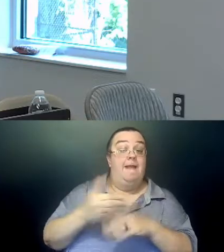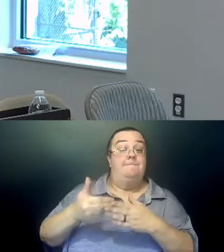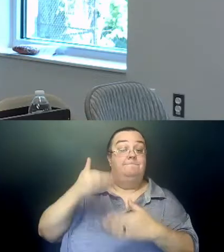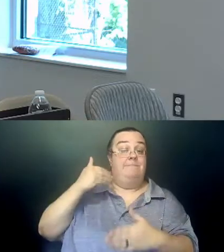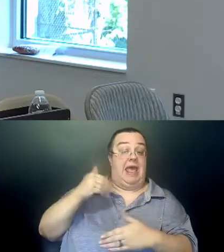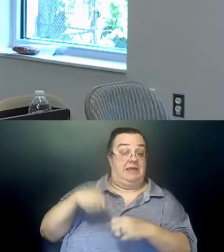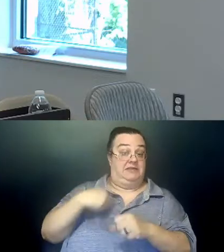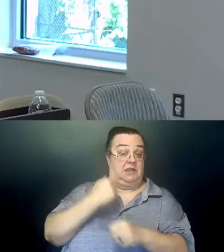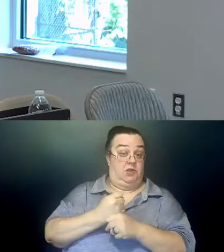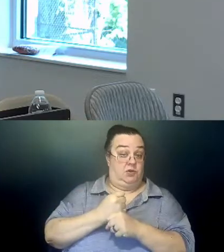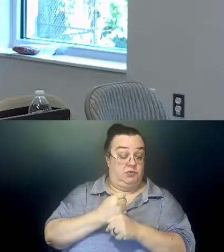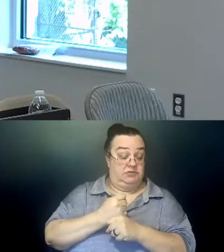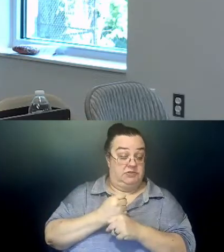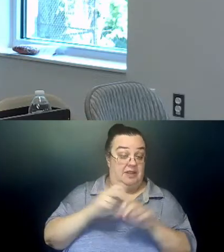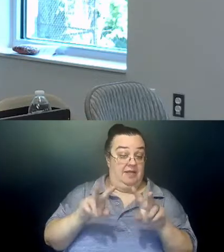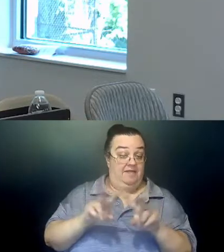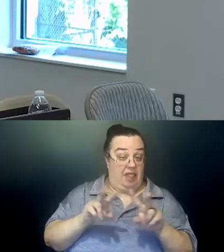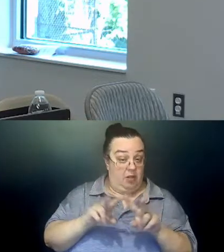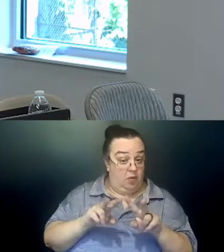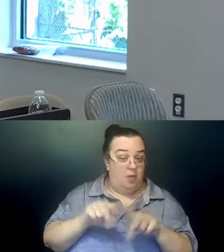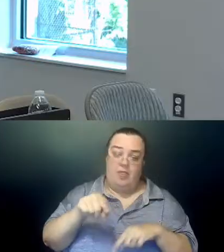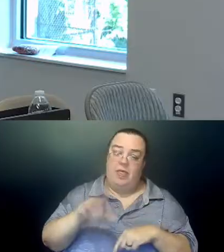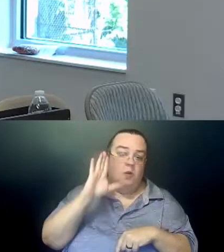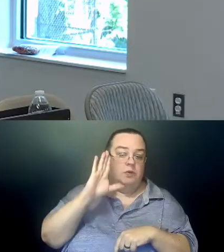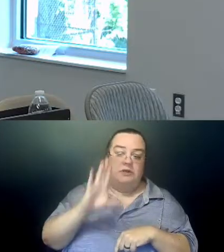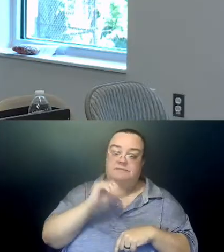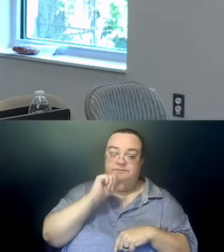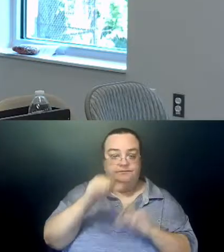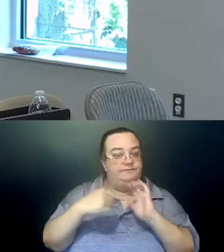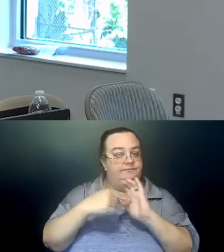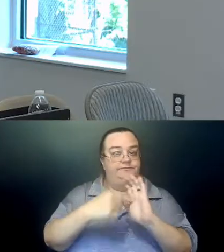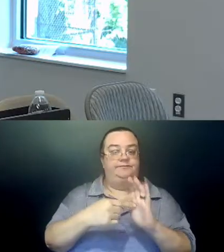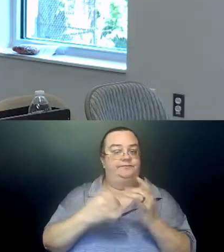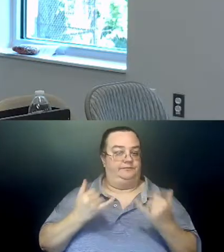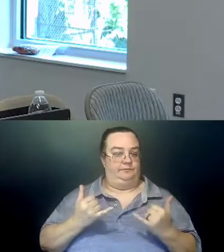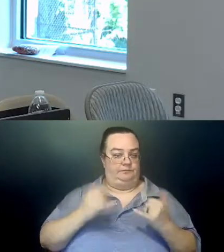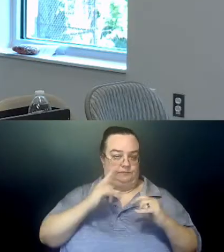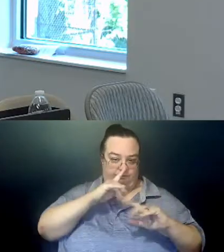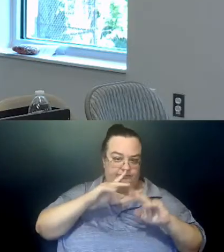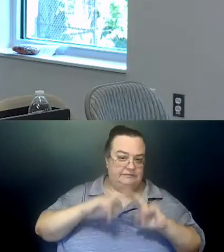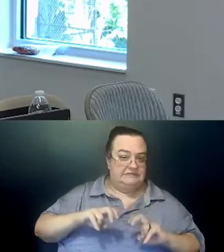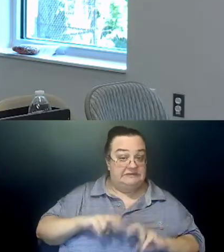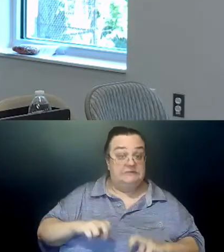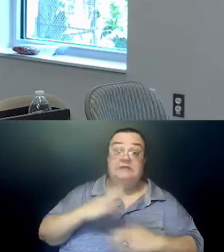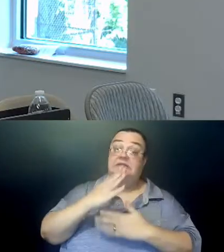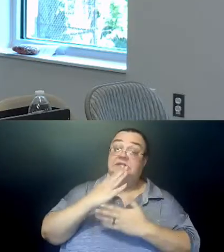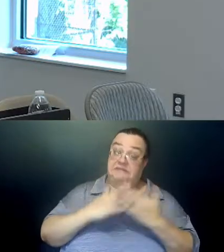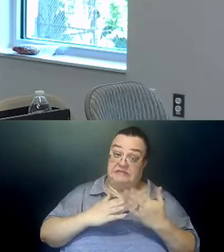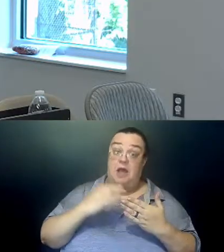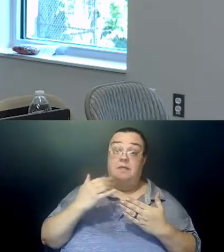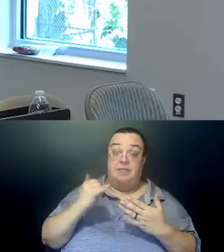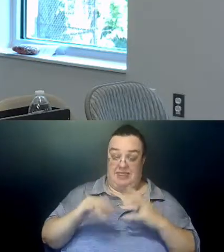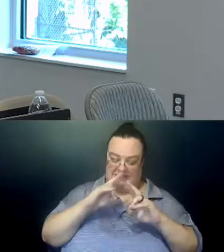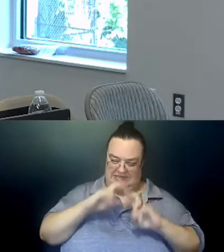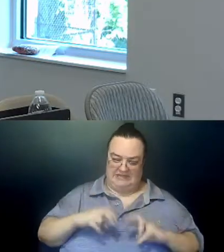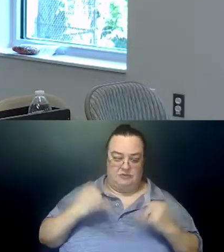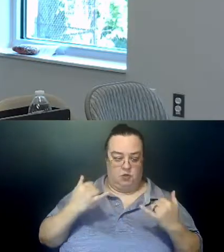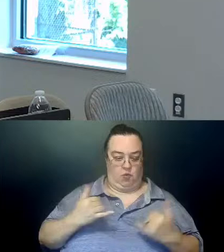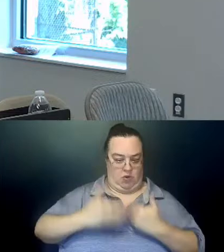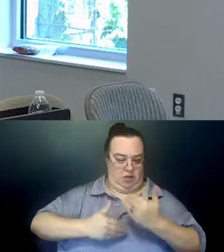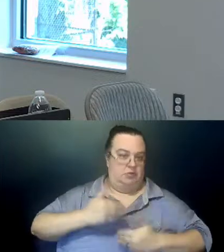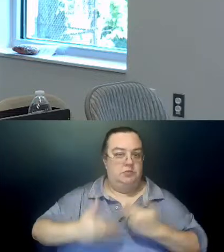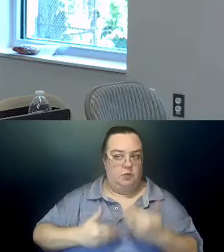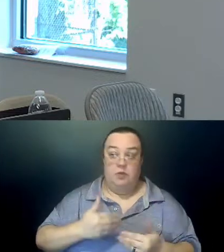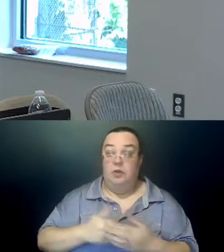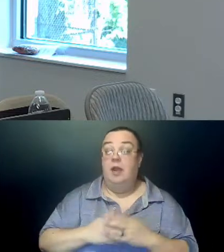values and will not reflect current assessments, some of which that are underway. Property